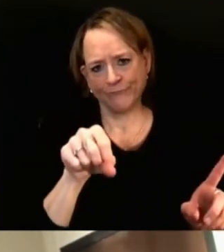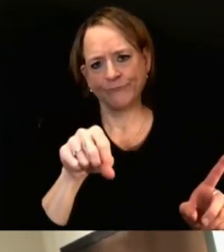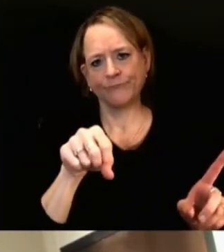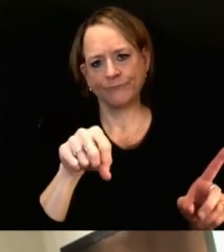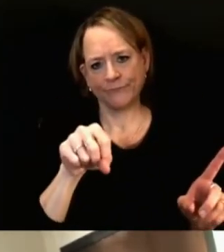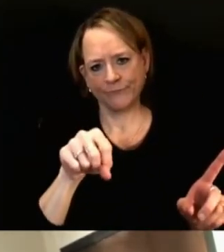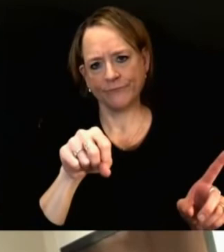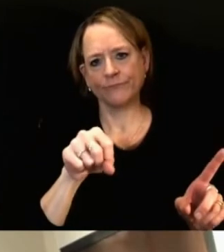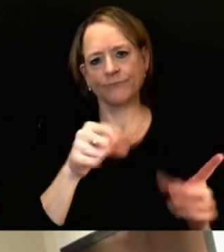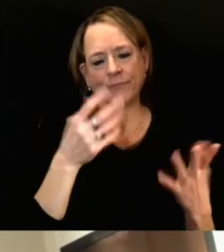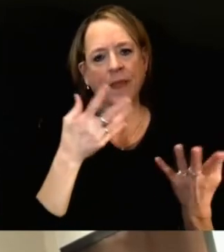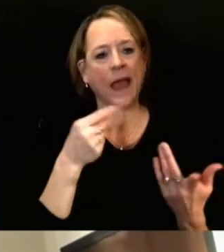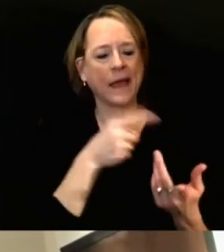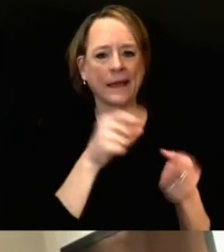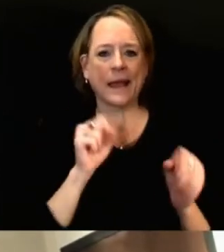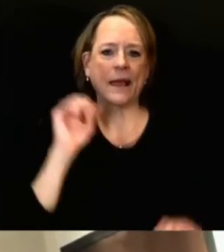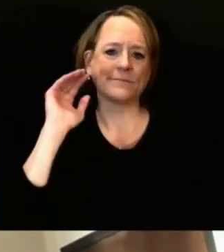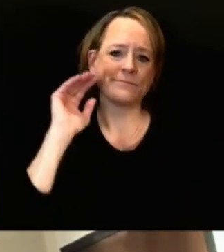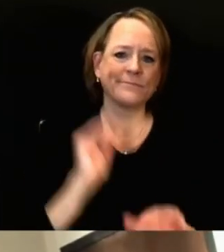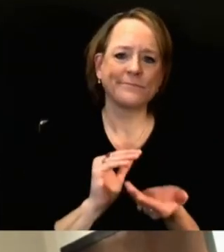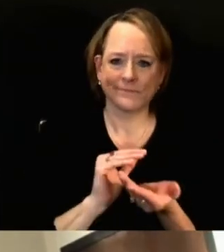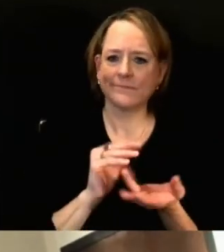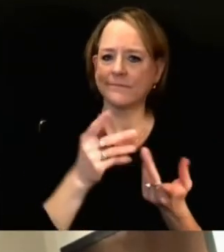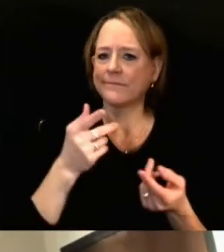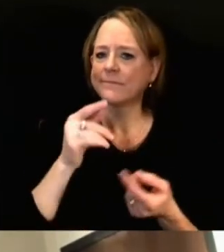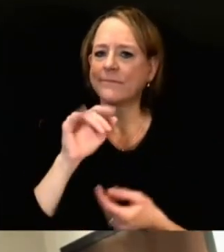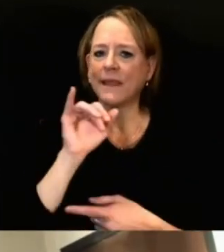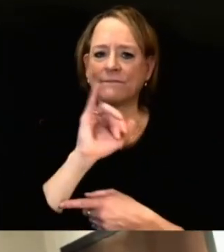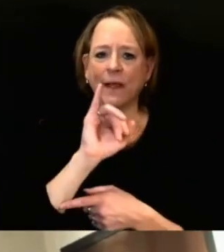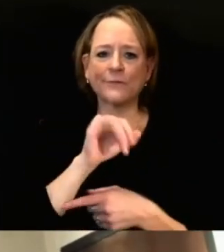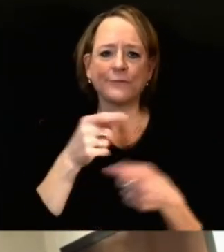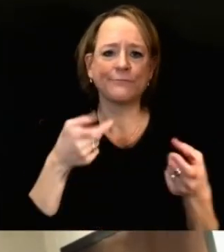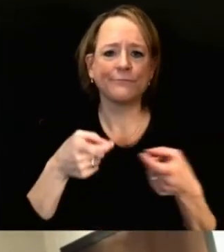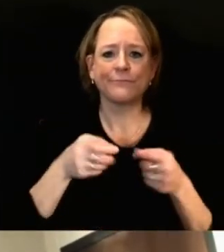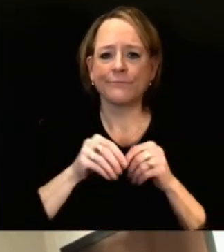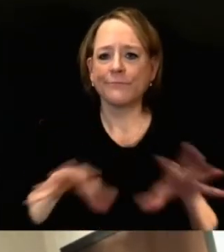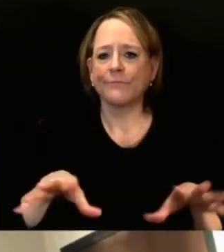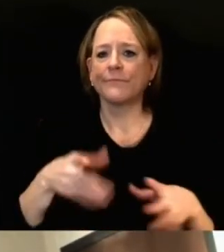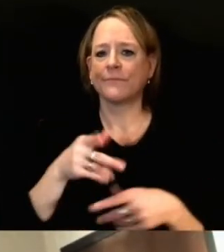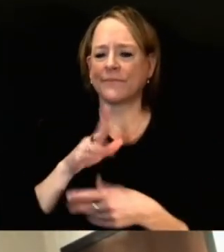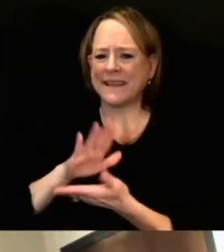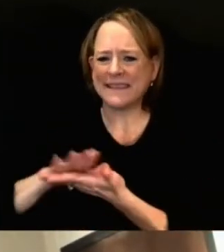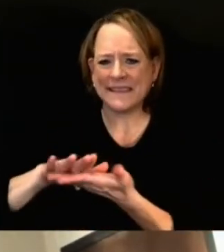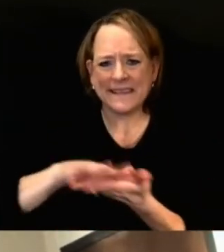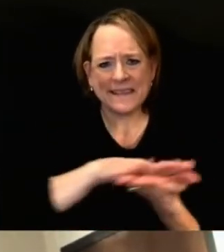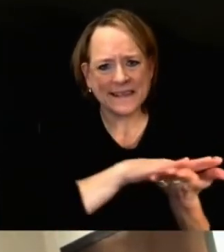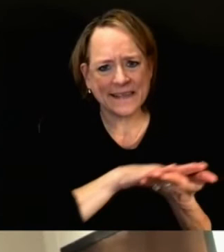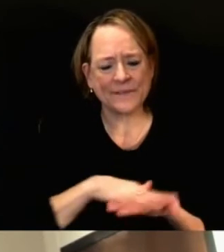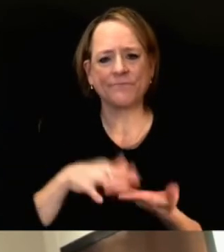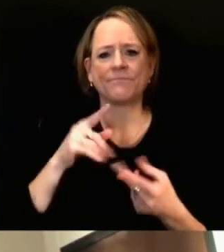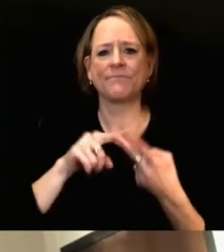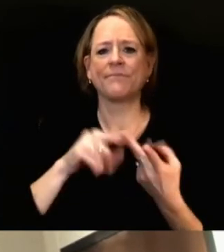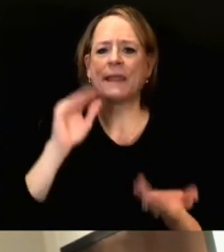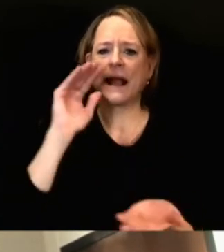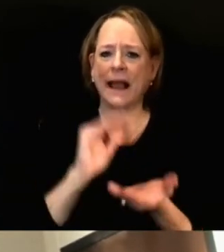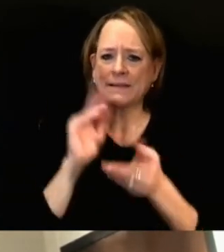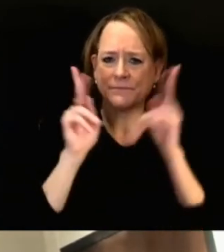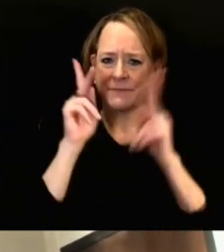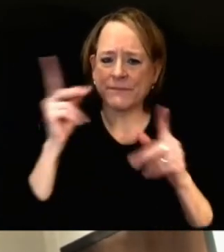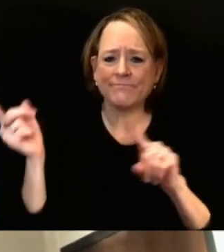measures. Some are doing, like limiting visitation. So it's a time to really buckle down and use all the tools we have